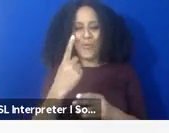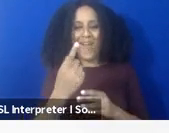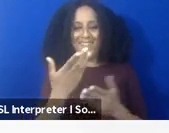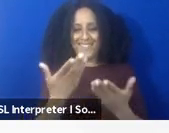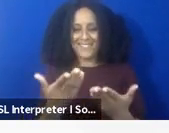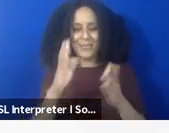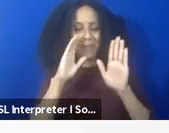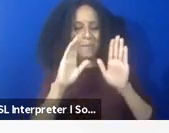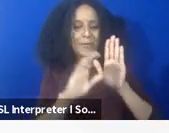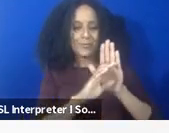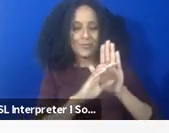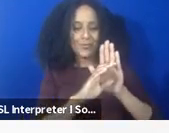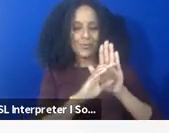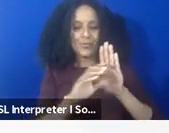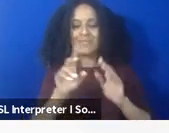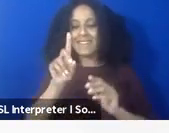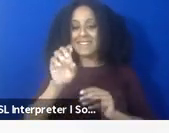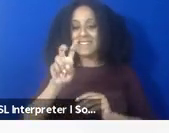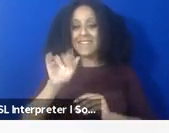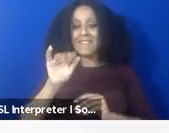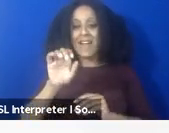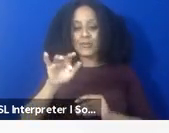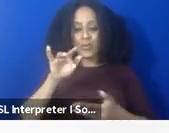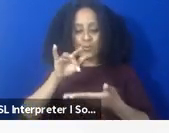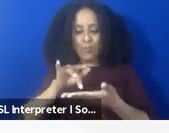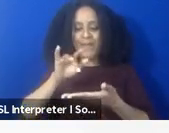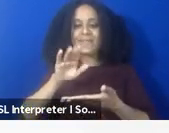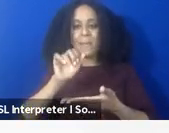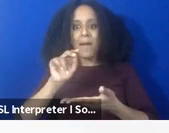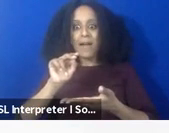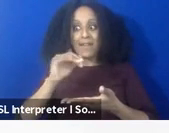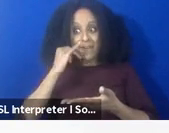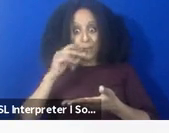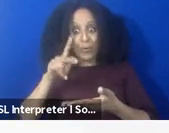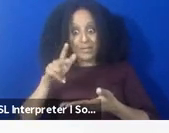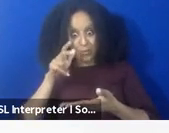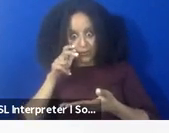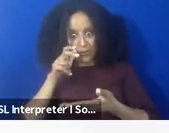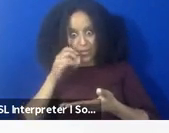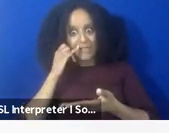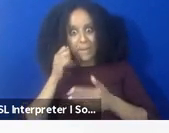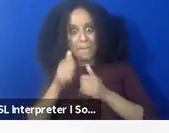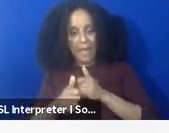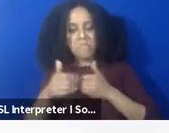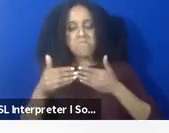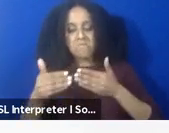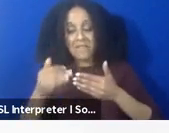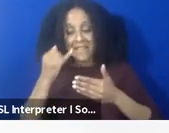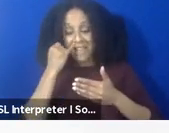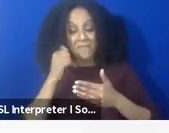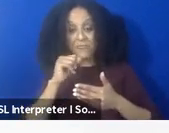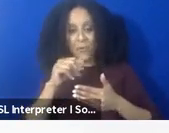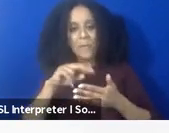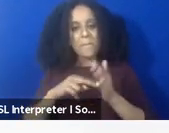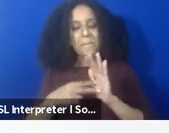this device here, will you press a button, it'll play a tone to the ear. If the patient hears it, then they pass. And if they don't, then they likely need a referral for